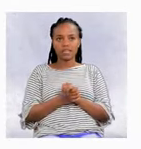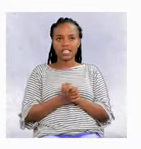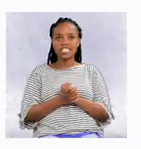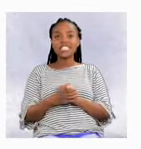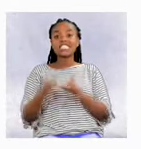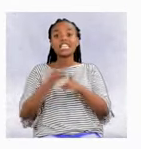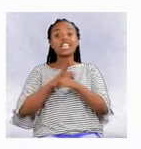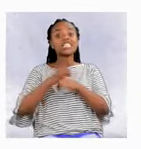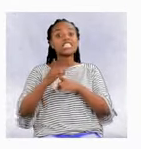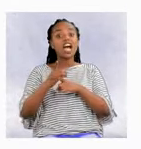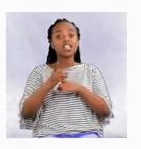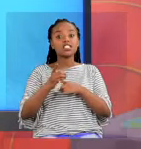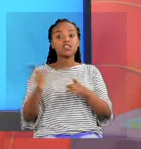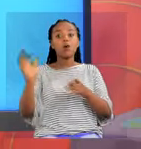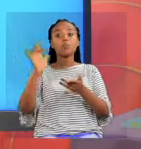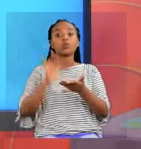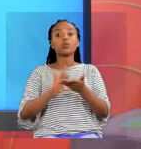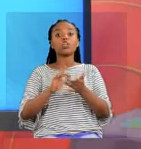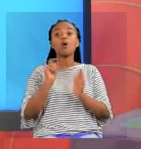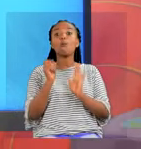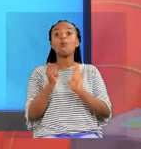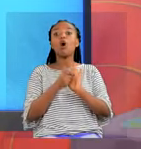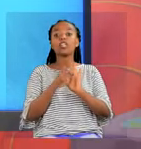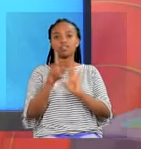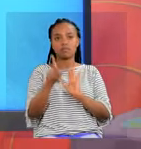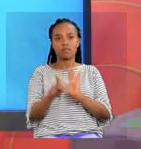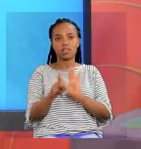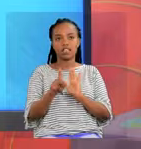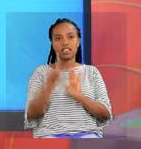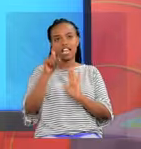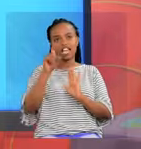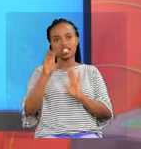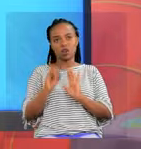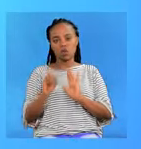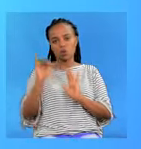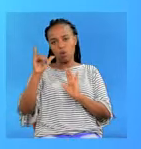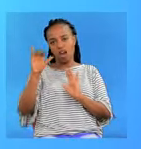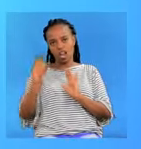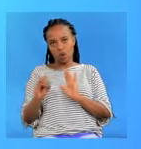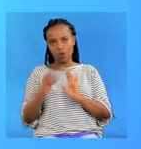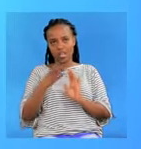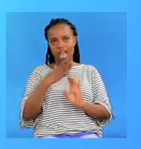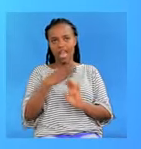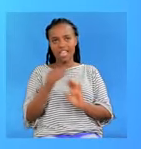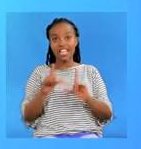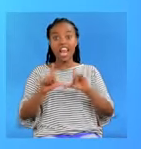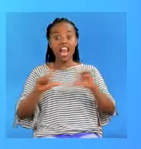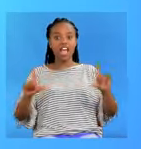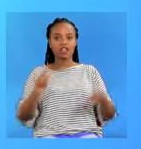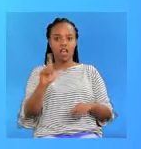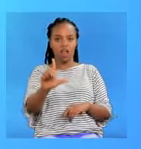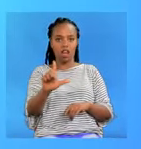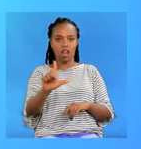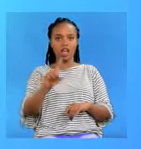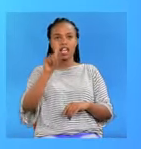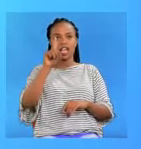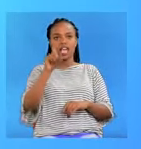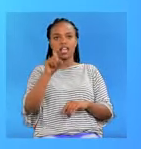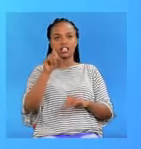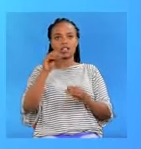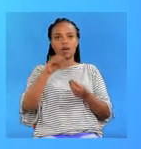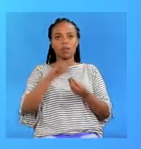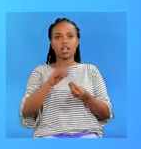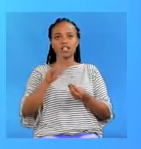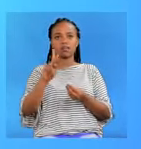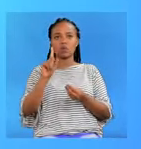The distance between a point P x0 y0 and the line L ax plus by